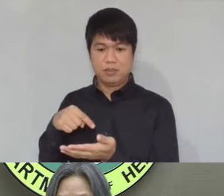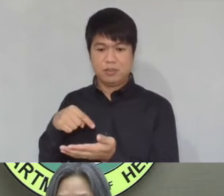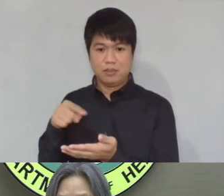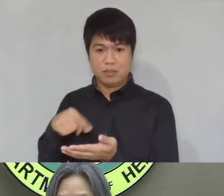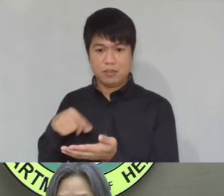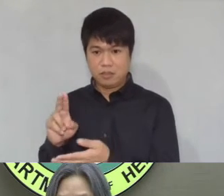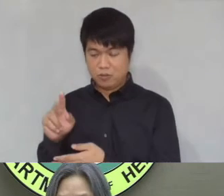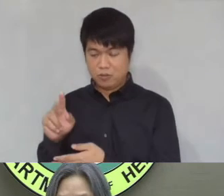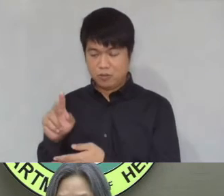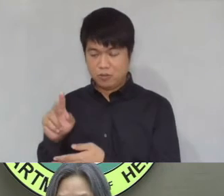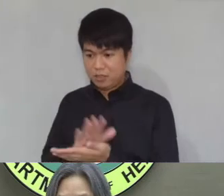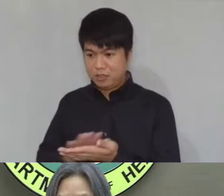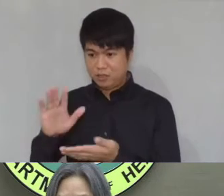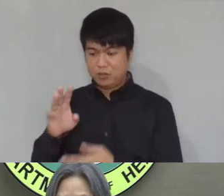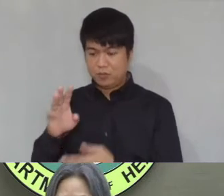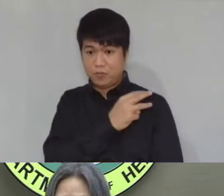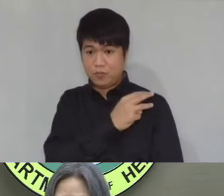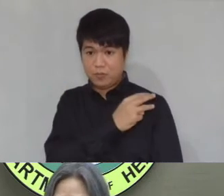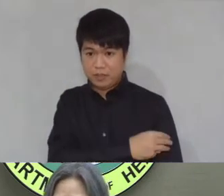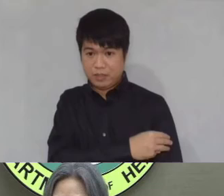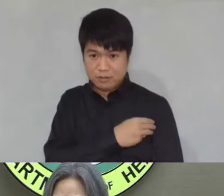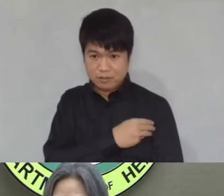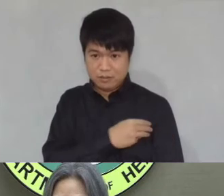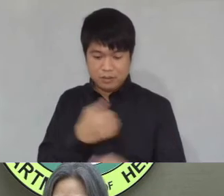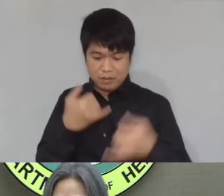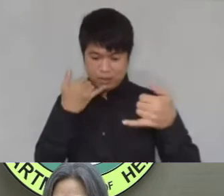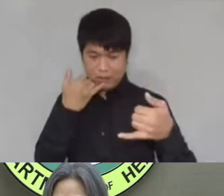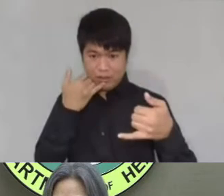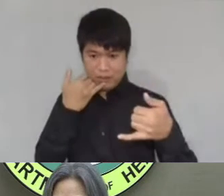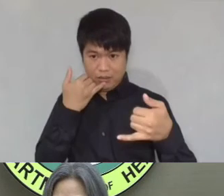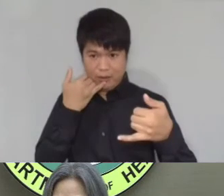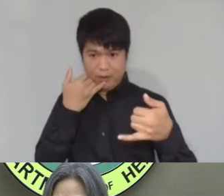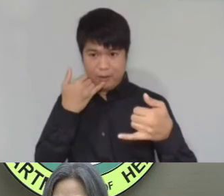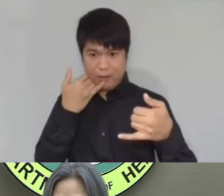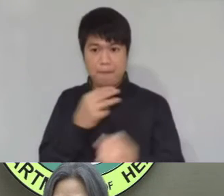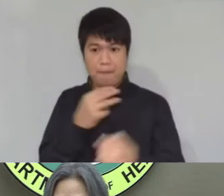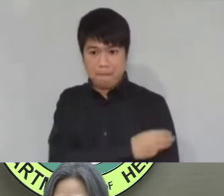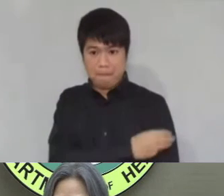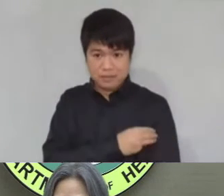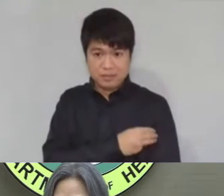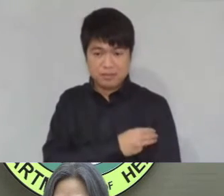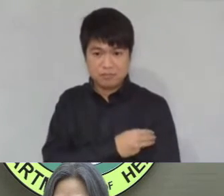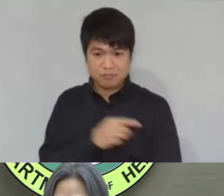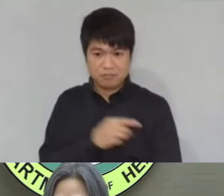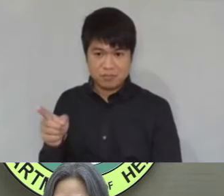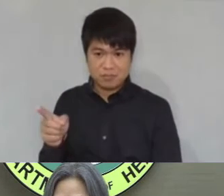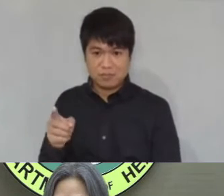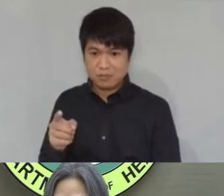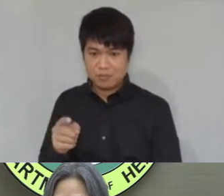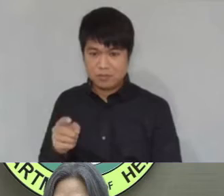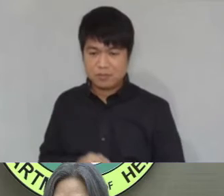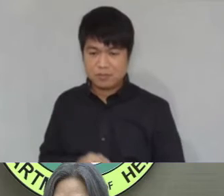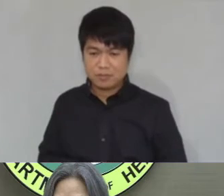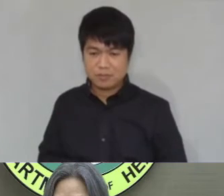And at least for the UP College of Medicine, we've been discussing telemedicine in our informatics elective for